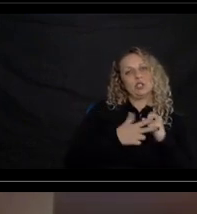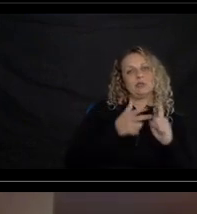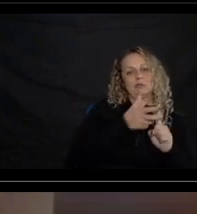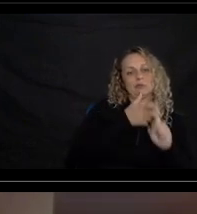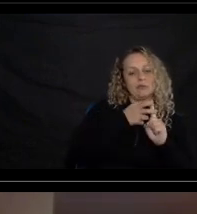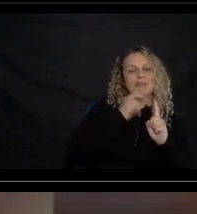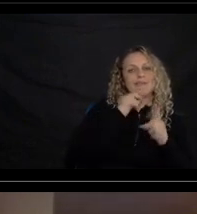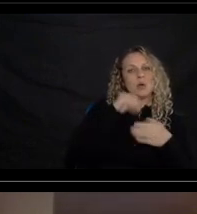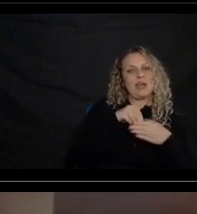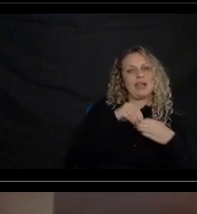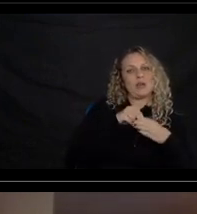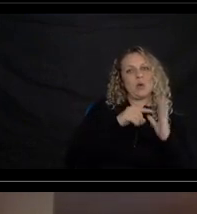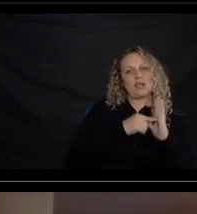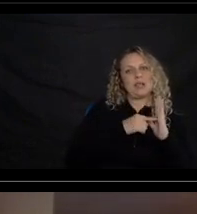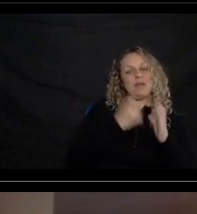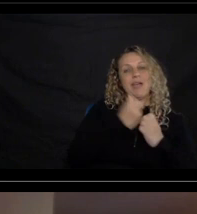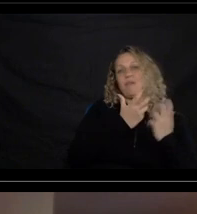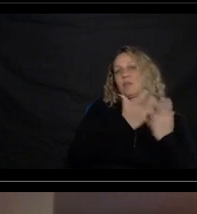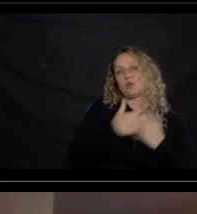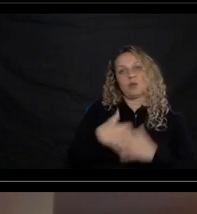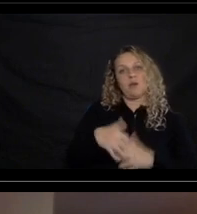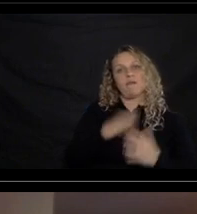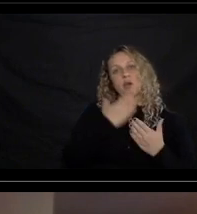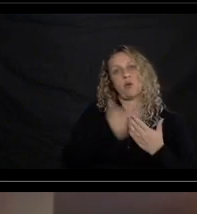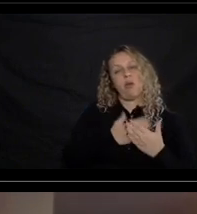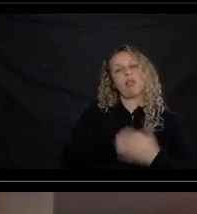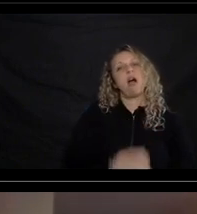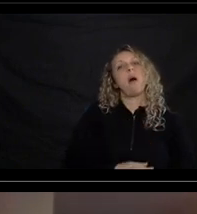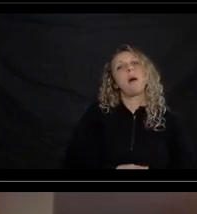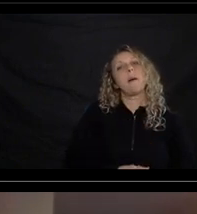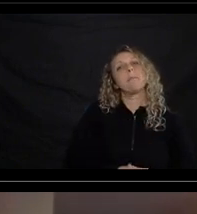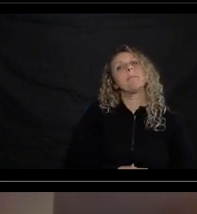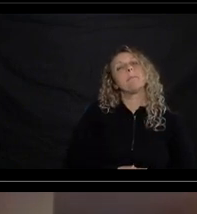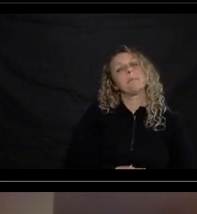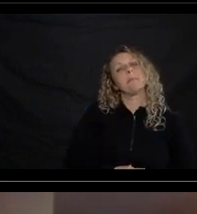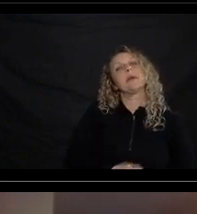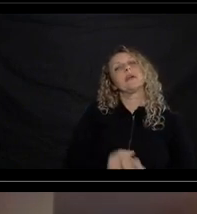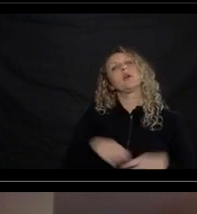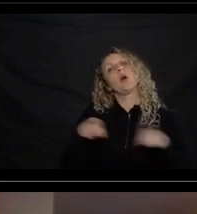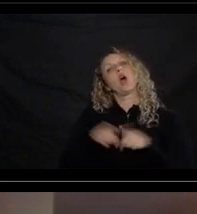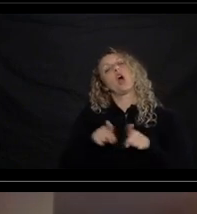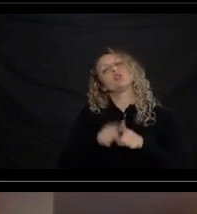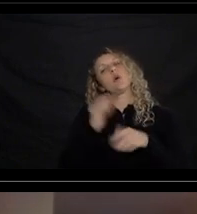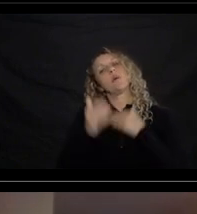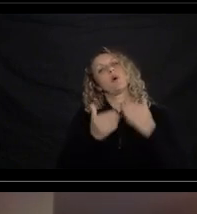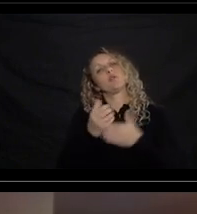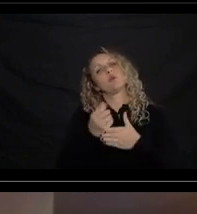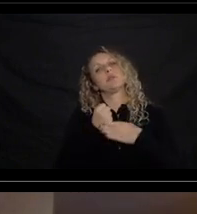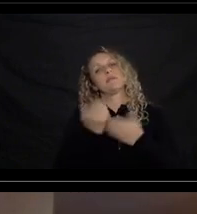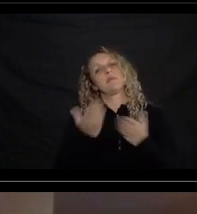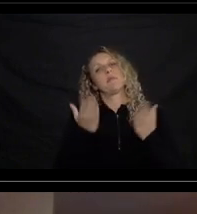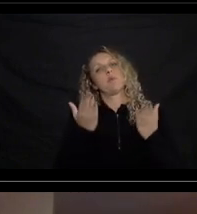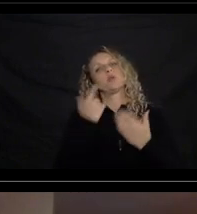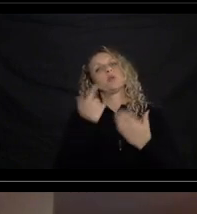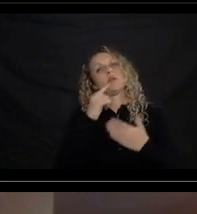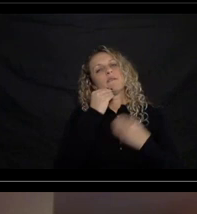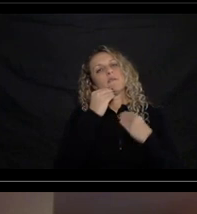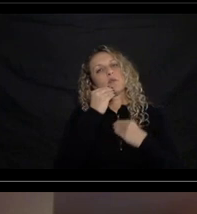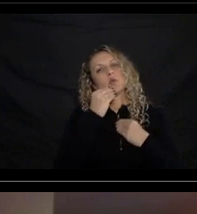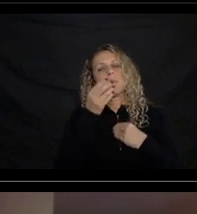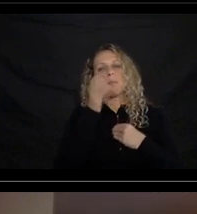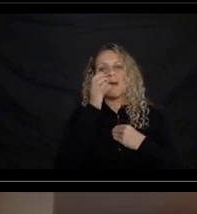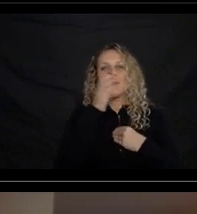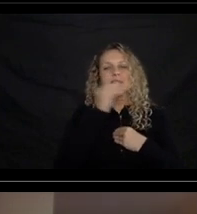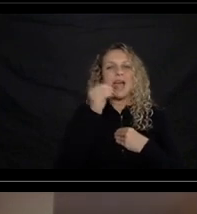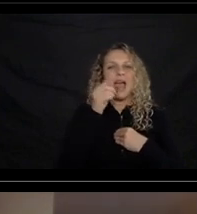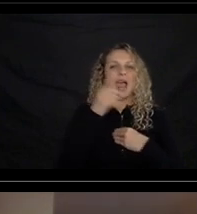indoor exhibit, everything is moving along very well, and we are also in the process of receiving proposals for food, beverage,